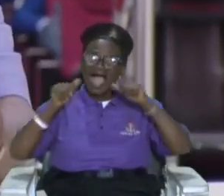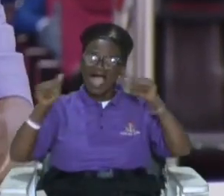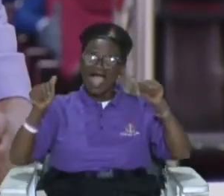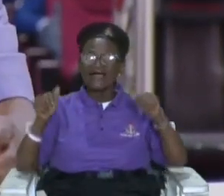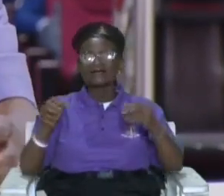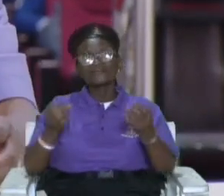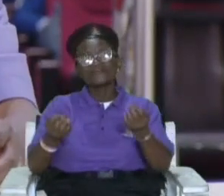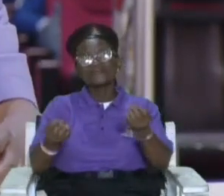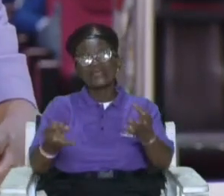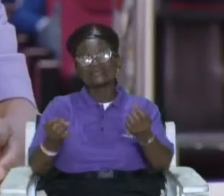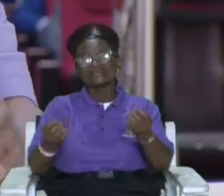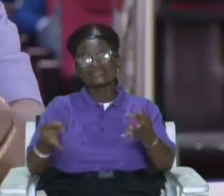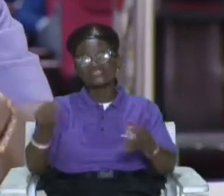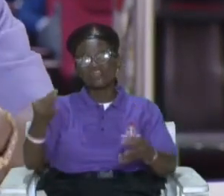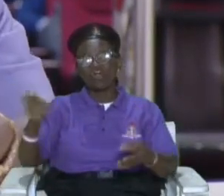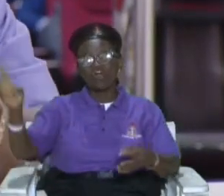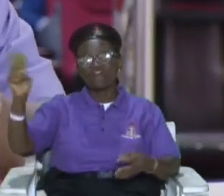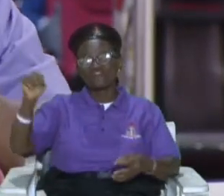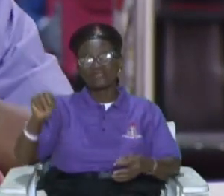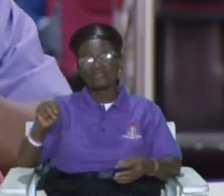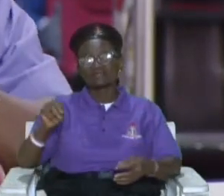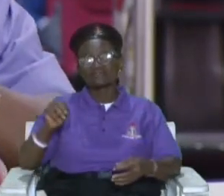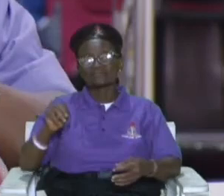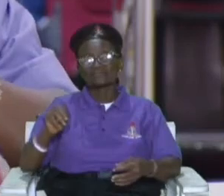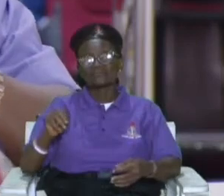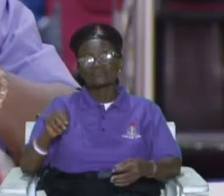Many of them quoted it